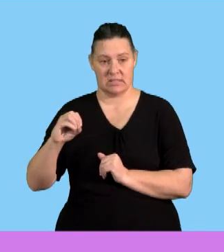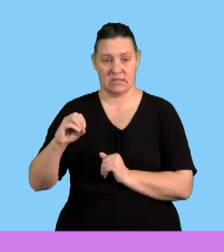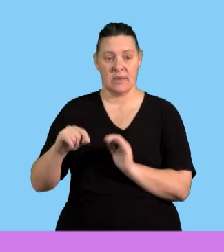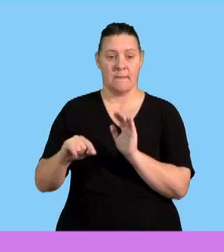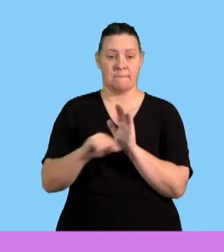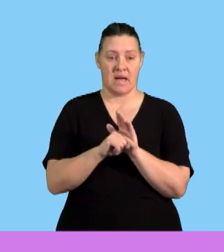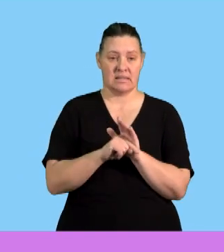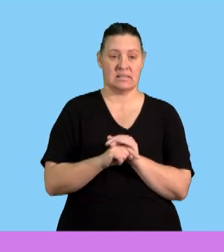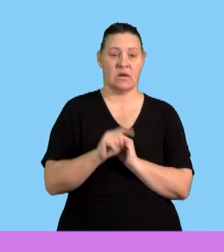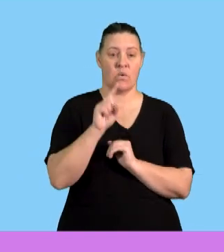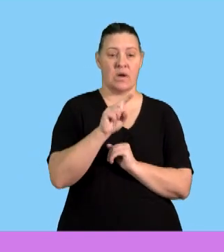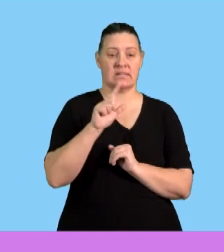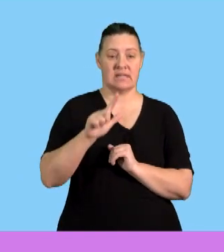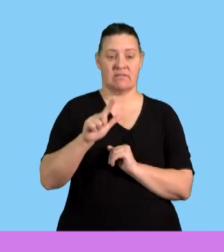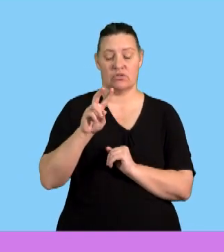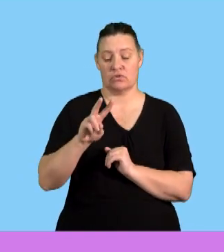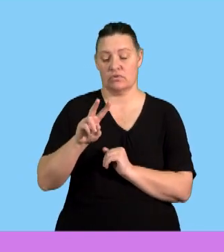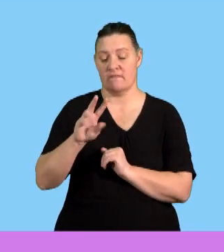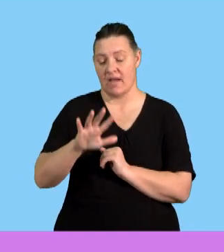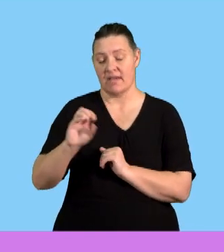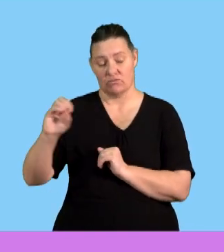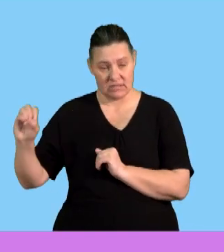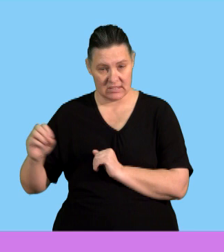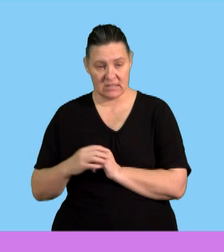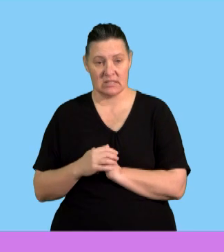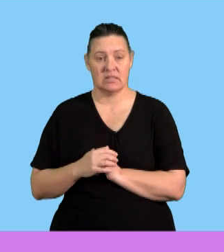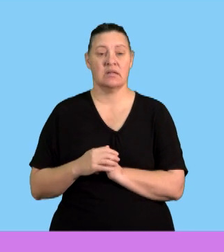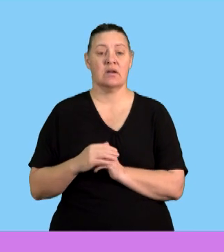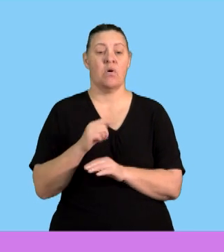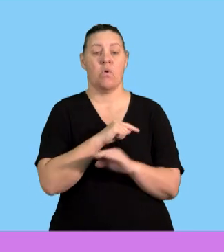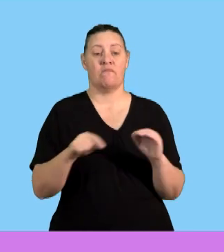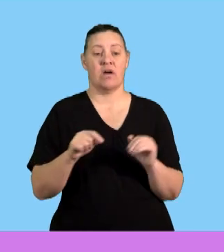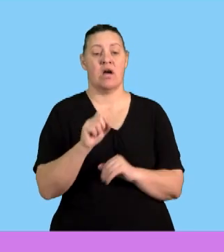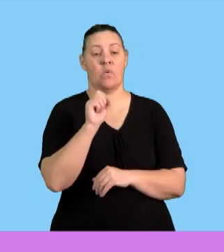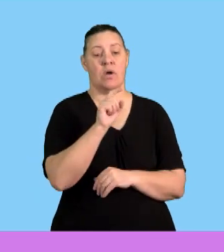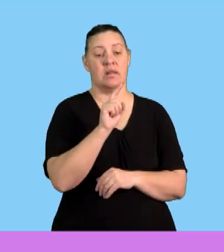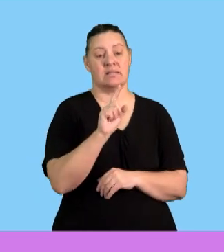Rand minus the 17,500 over